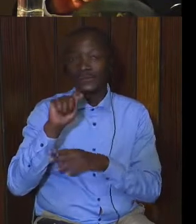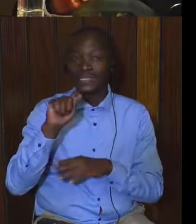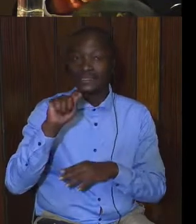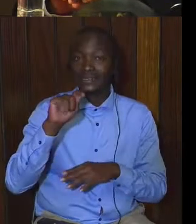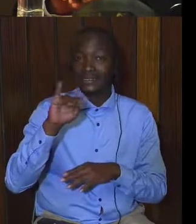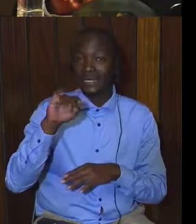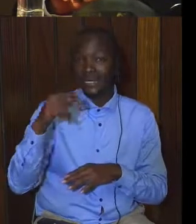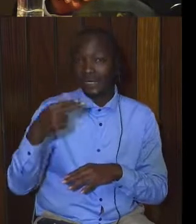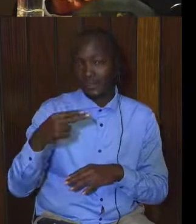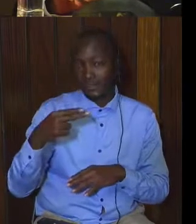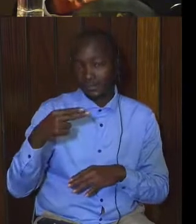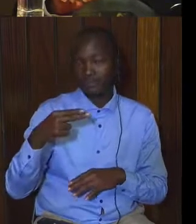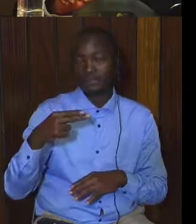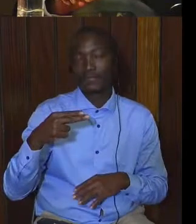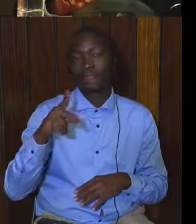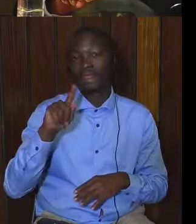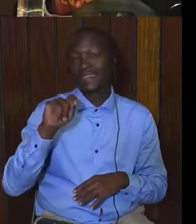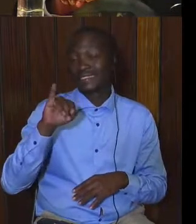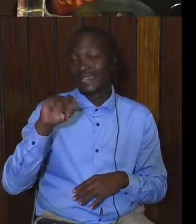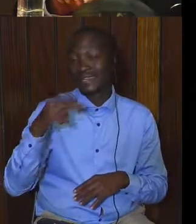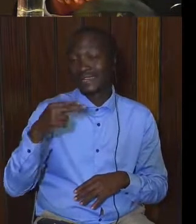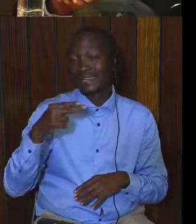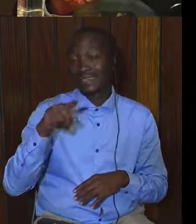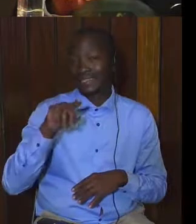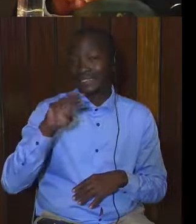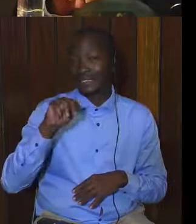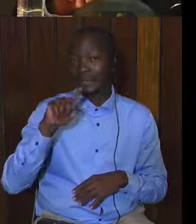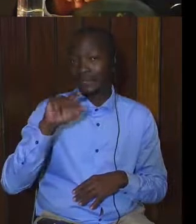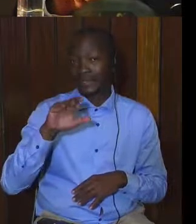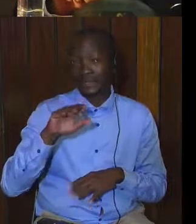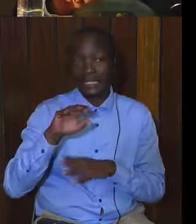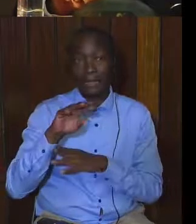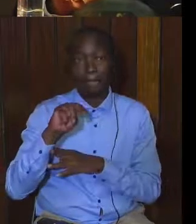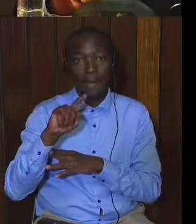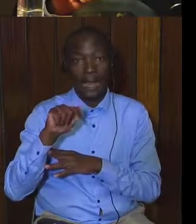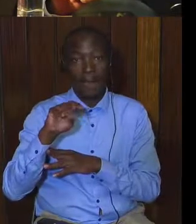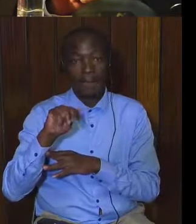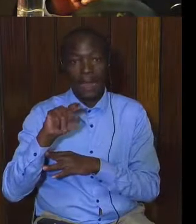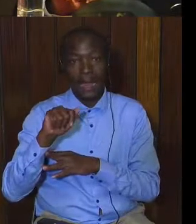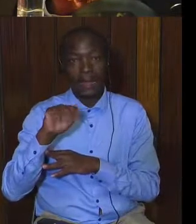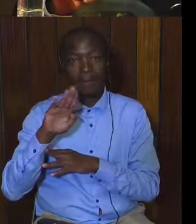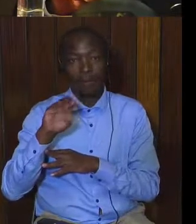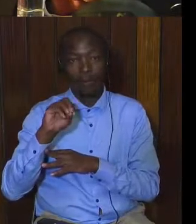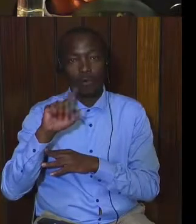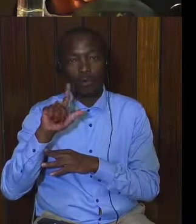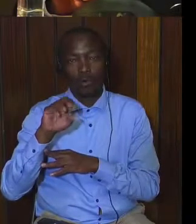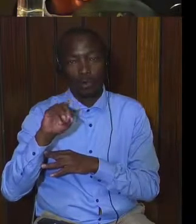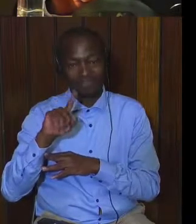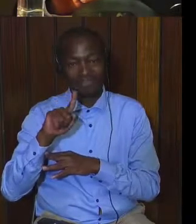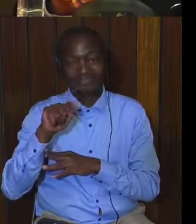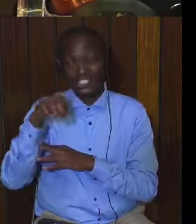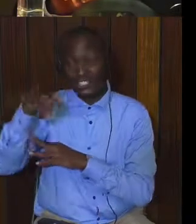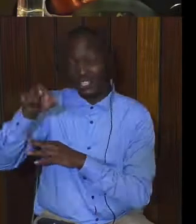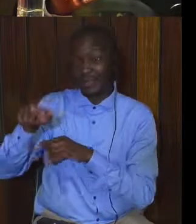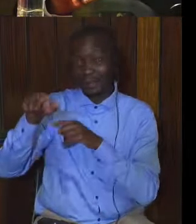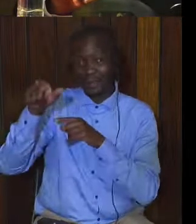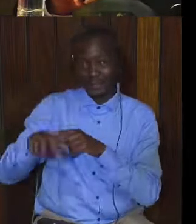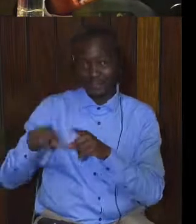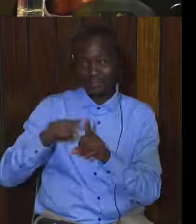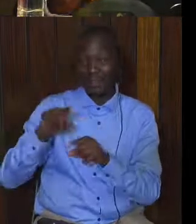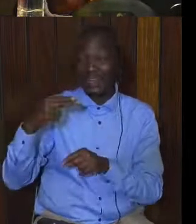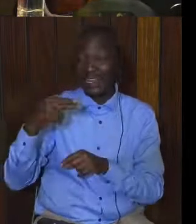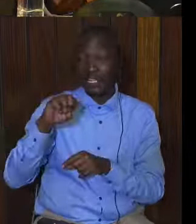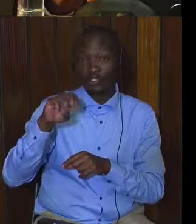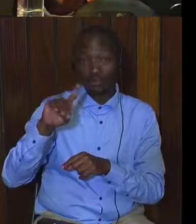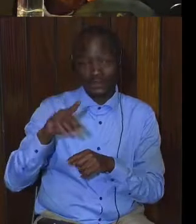TRH. The TRH, MEC Mamabolo is the chairperson, and then the HOD is also